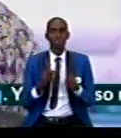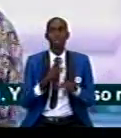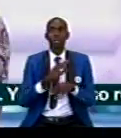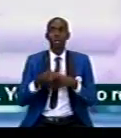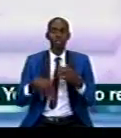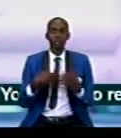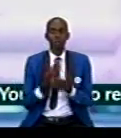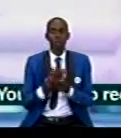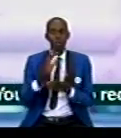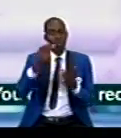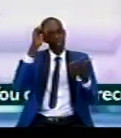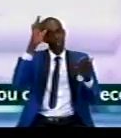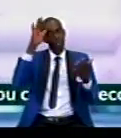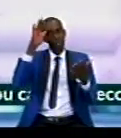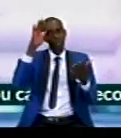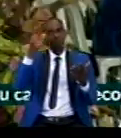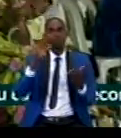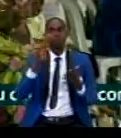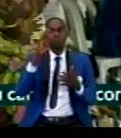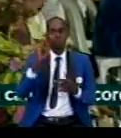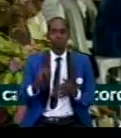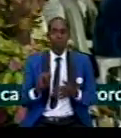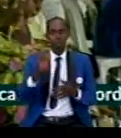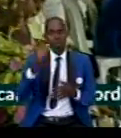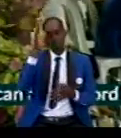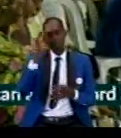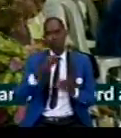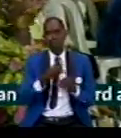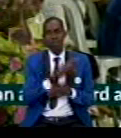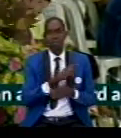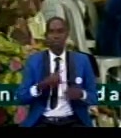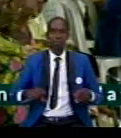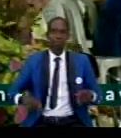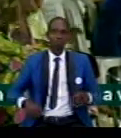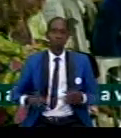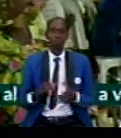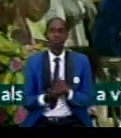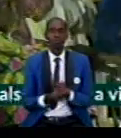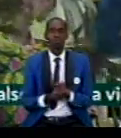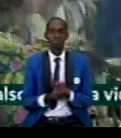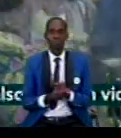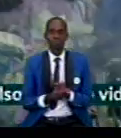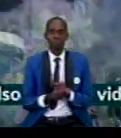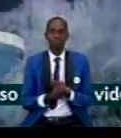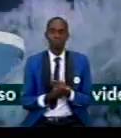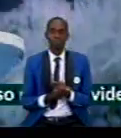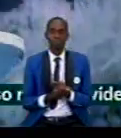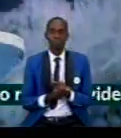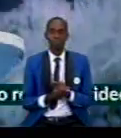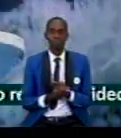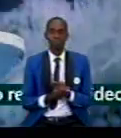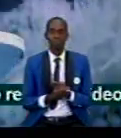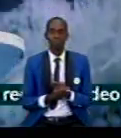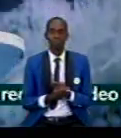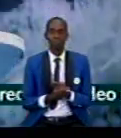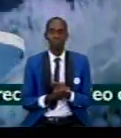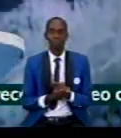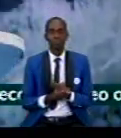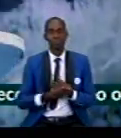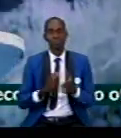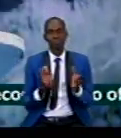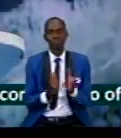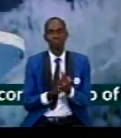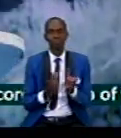sir. You will live long for us. Amen. Put your hands together. Orchestra, give us a